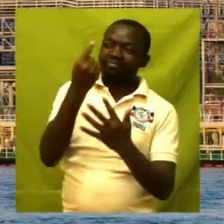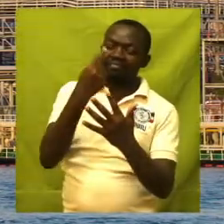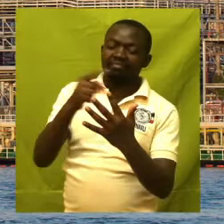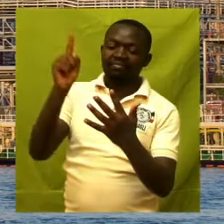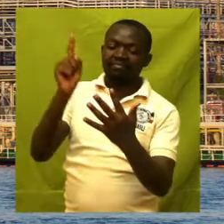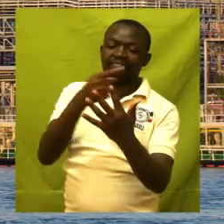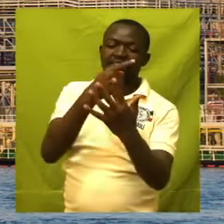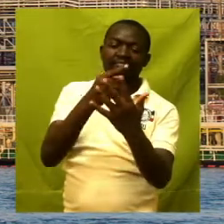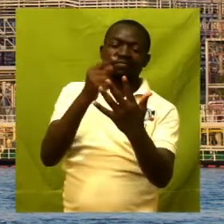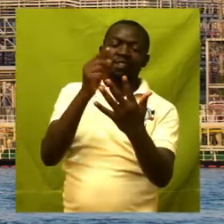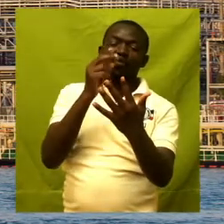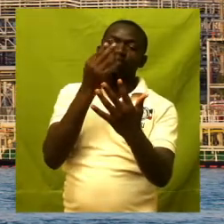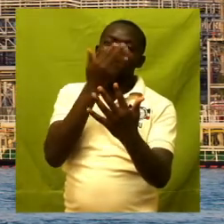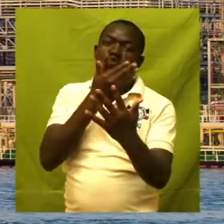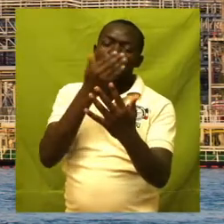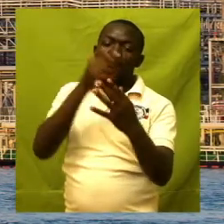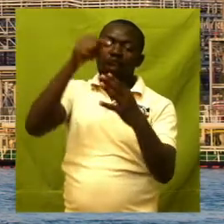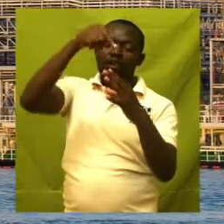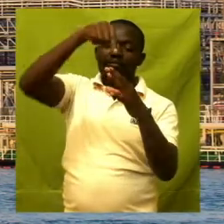oil